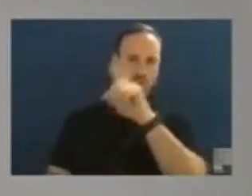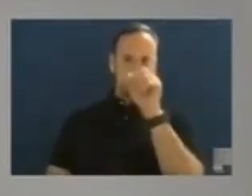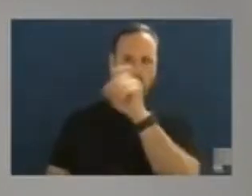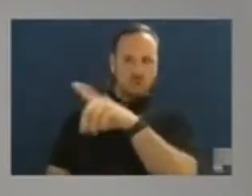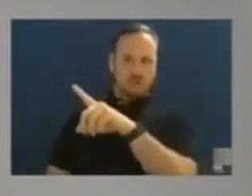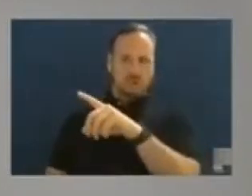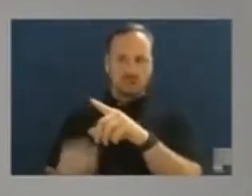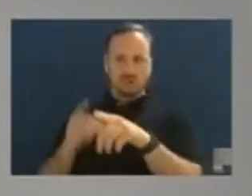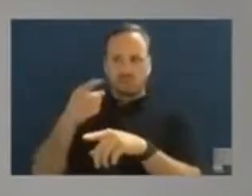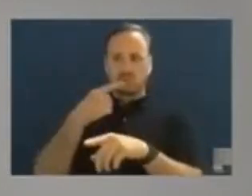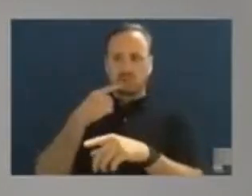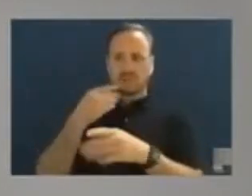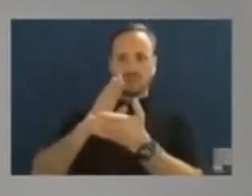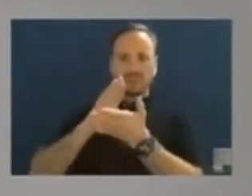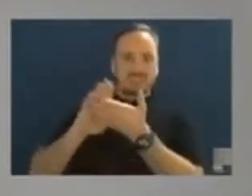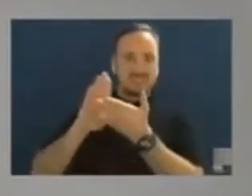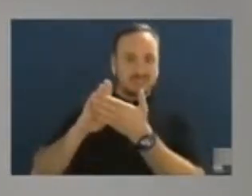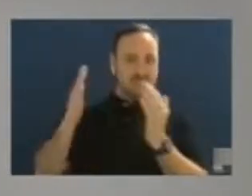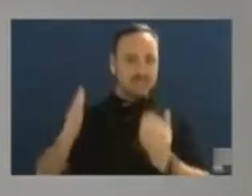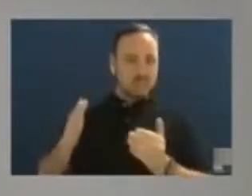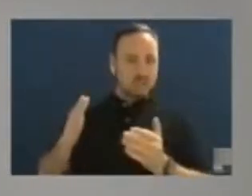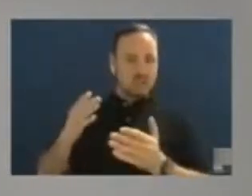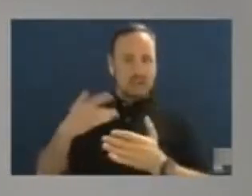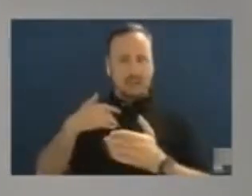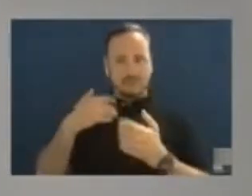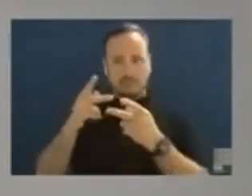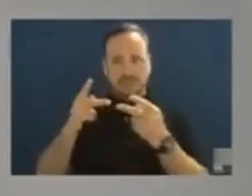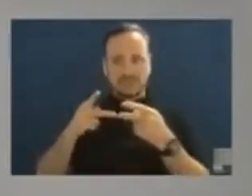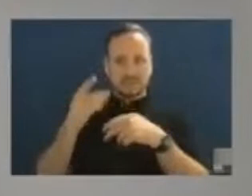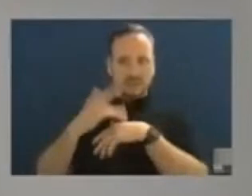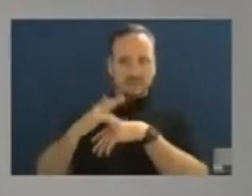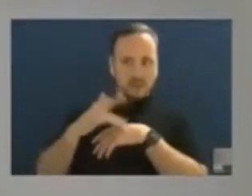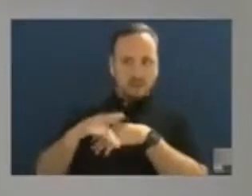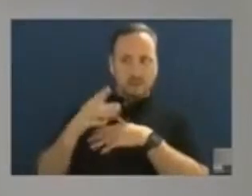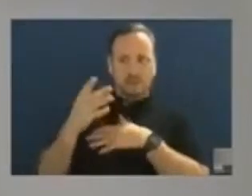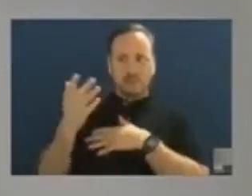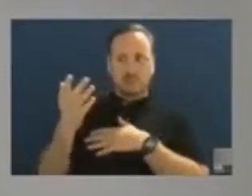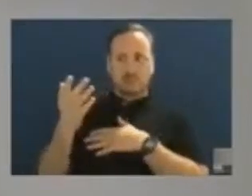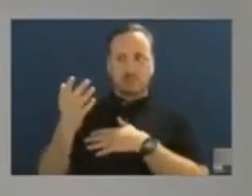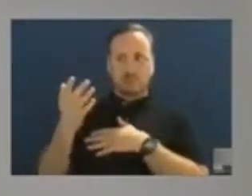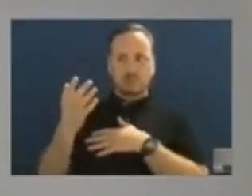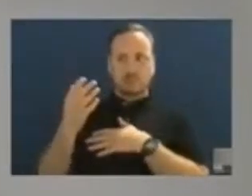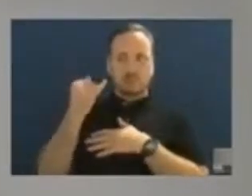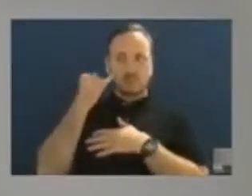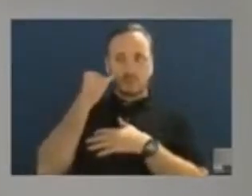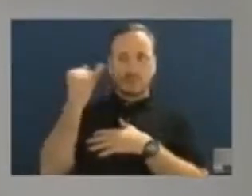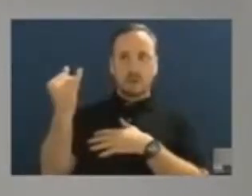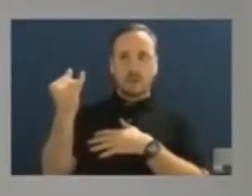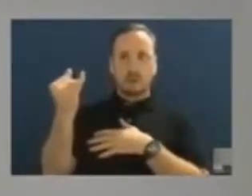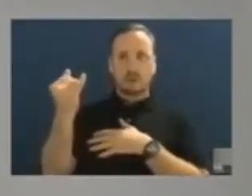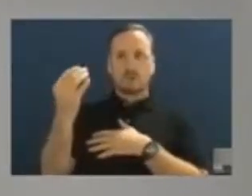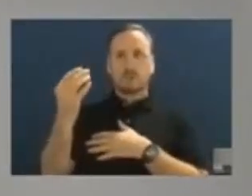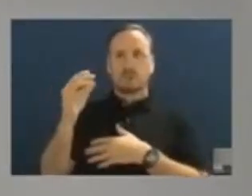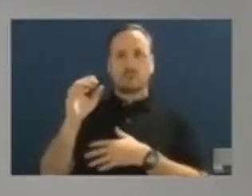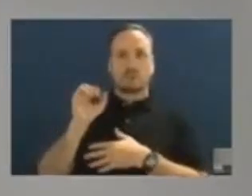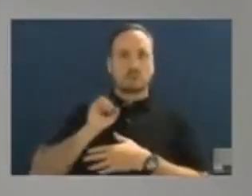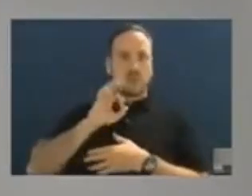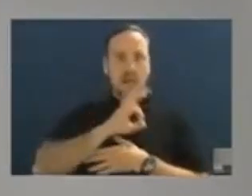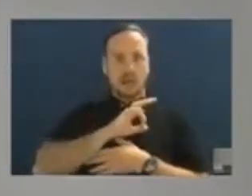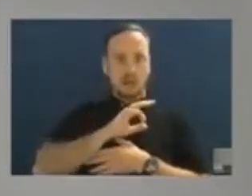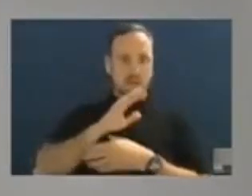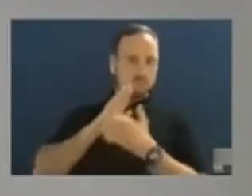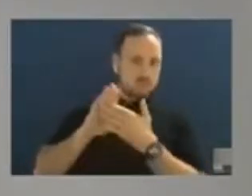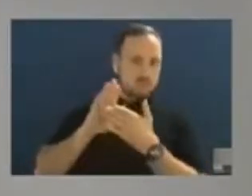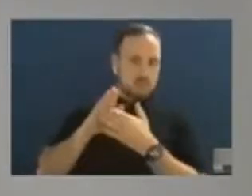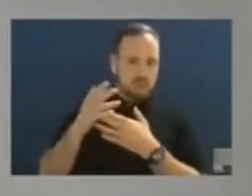vacancies. Are there contingencies if there were, let's say, two janitors, the janitor staff, the 3 staff, that were